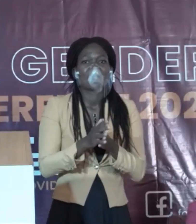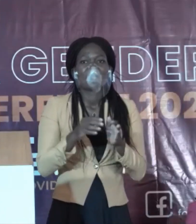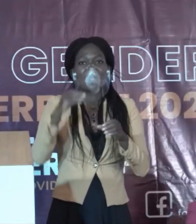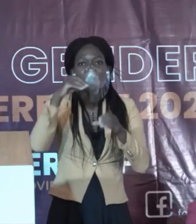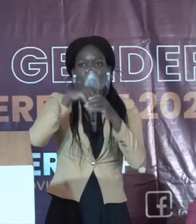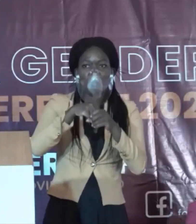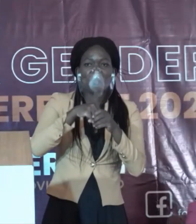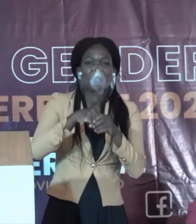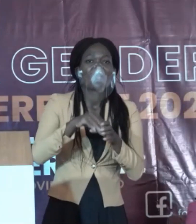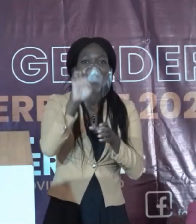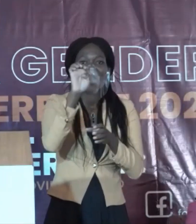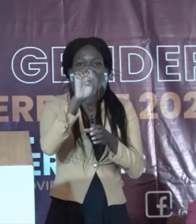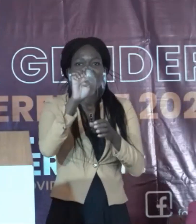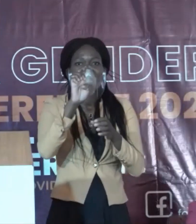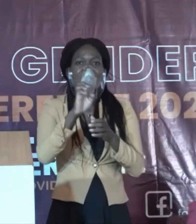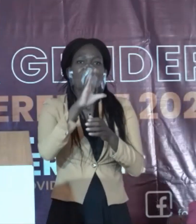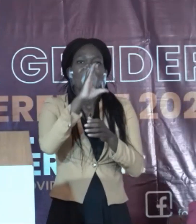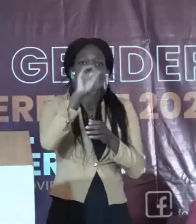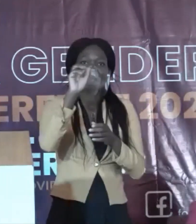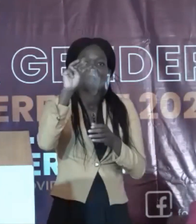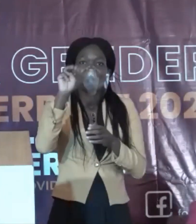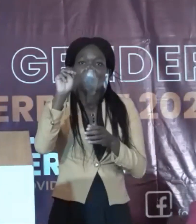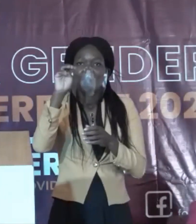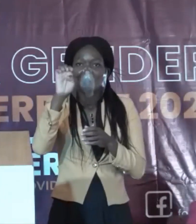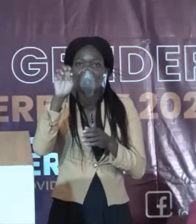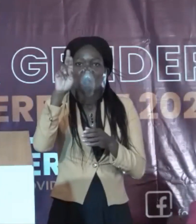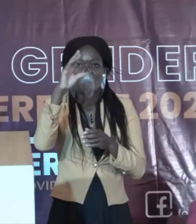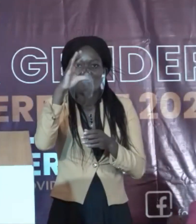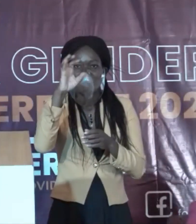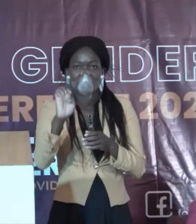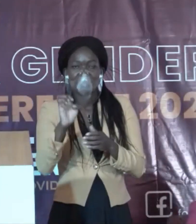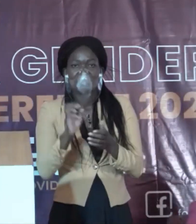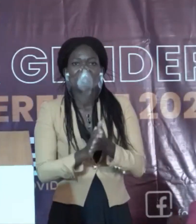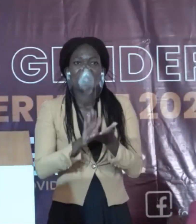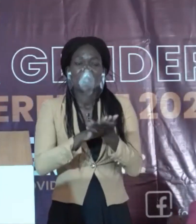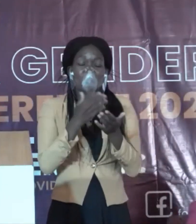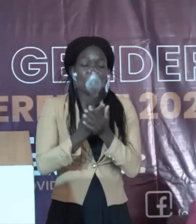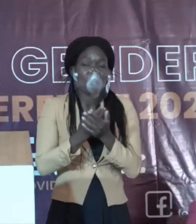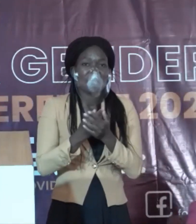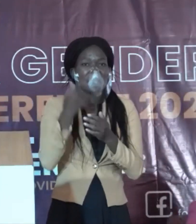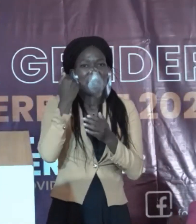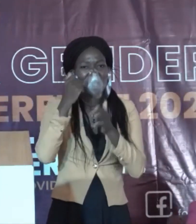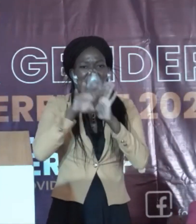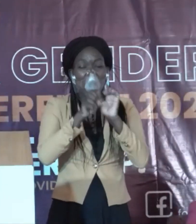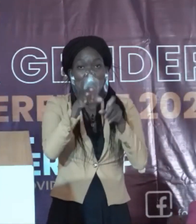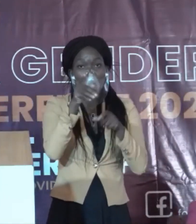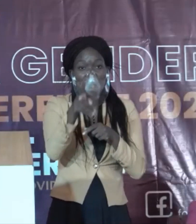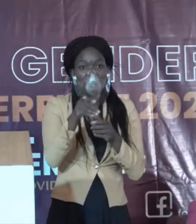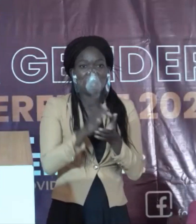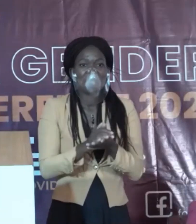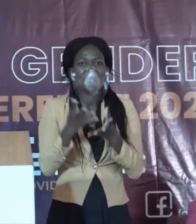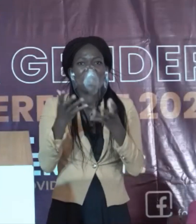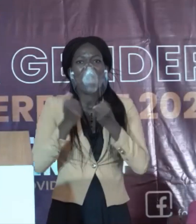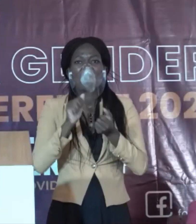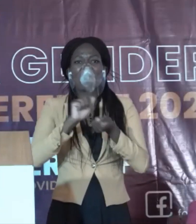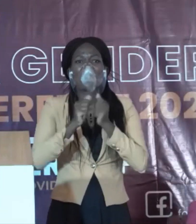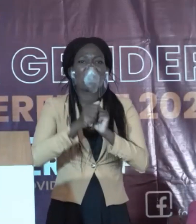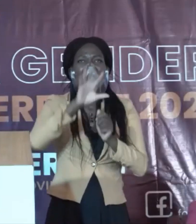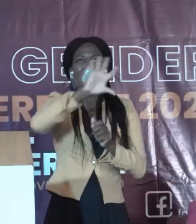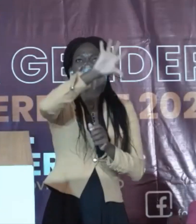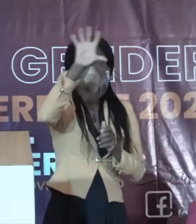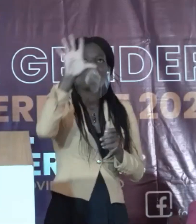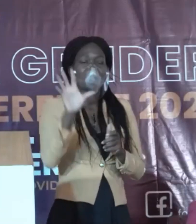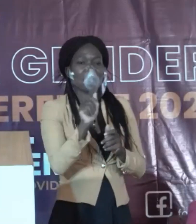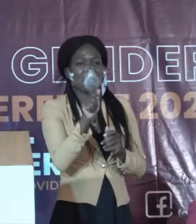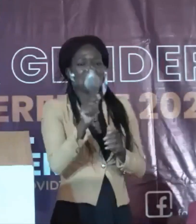the e-commerce. Due to 2019 COVID, we have a problem in the whole region on